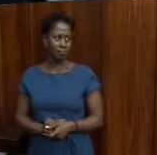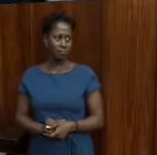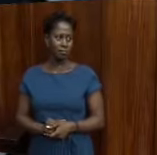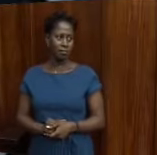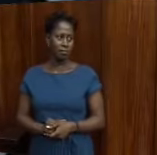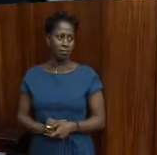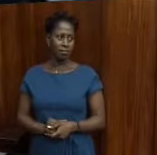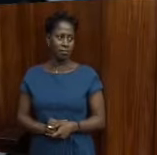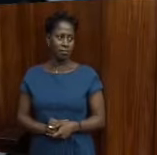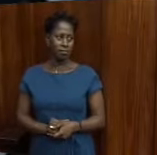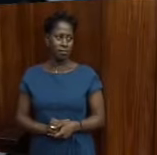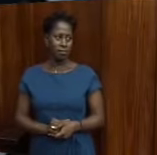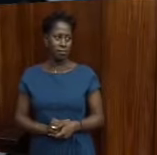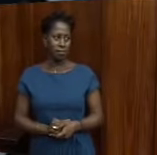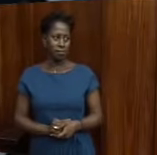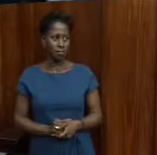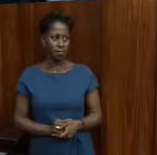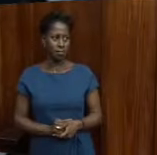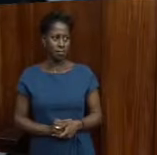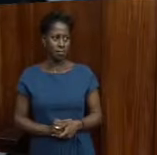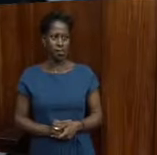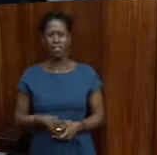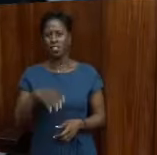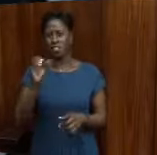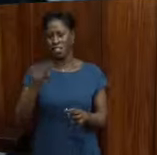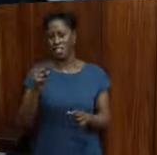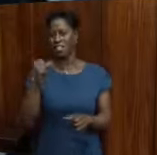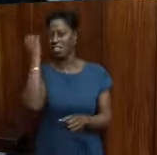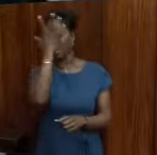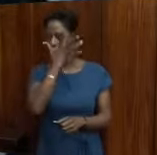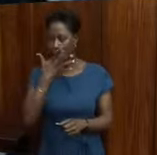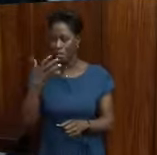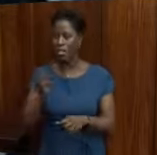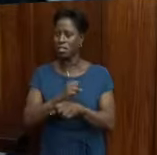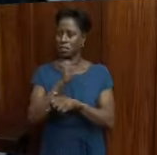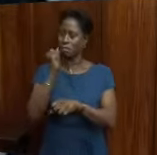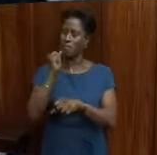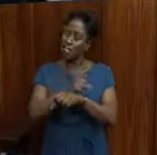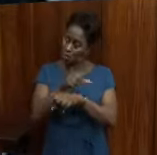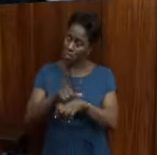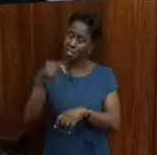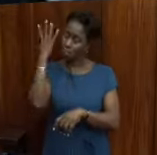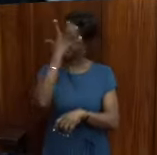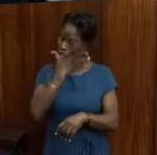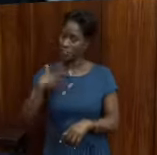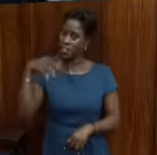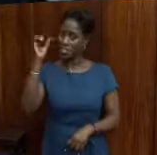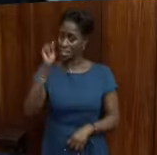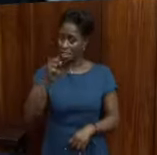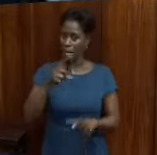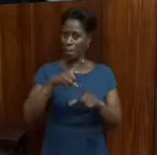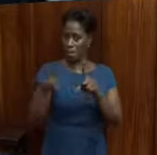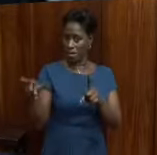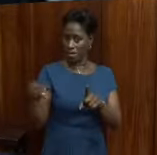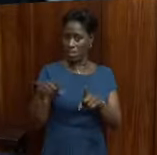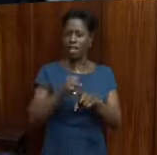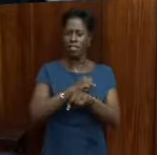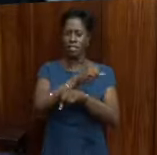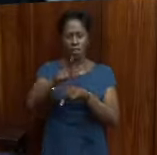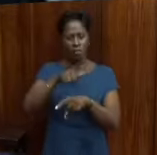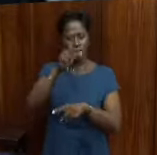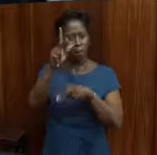country is the equally enchanting creativity of our people. Mr. Speaker, St. Lucia has a rich culture which needs to be promoted